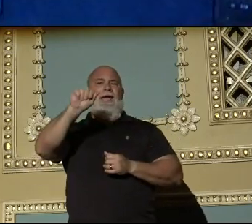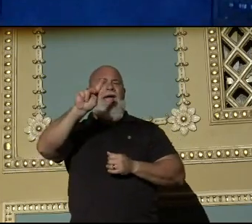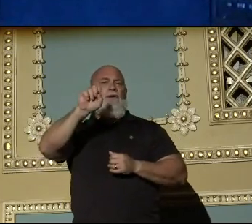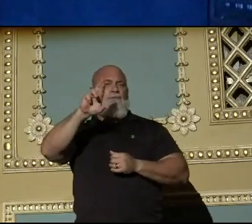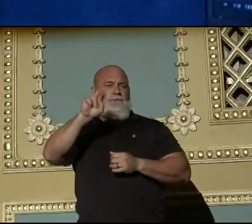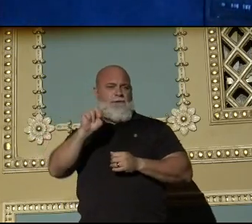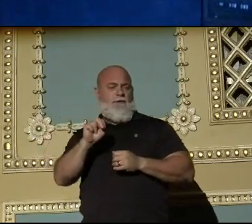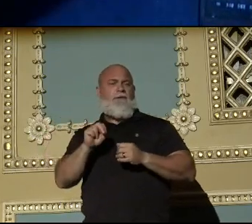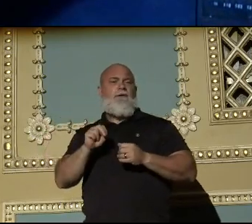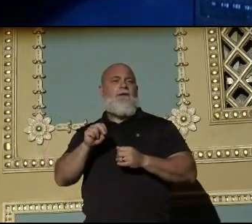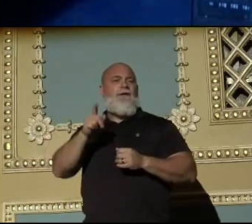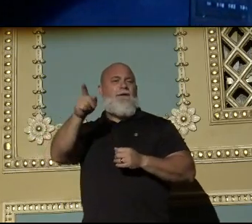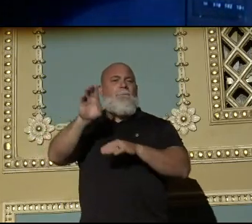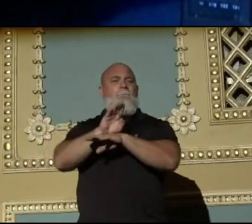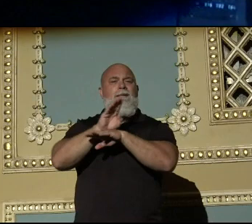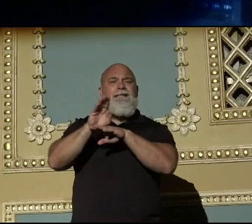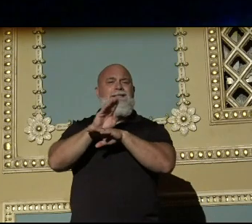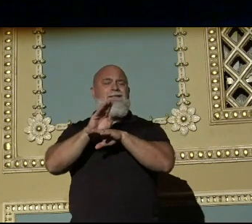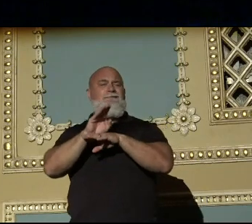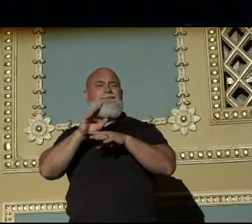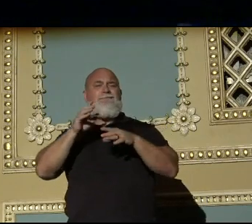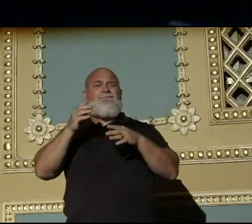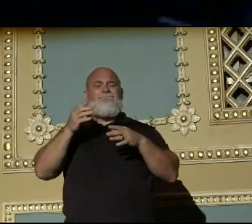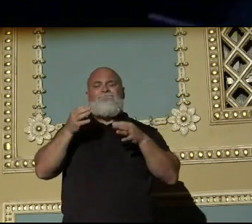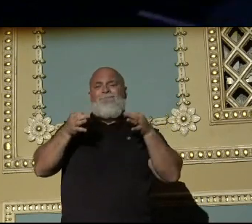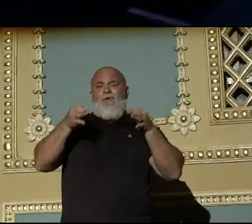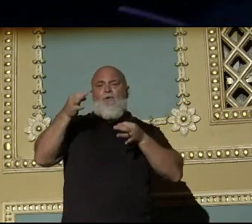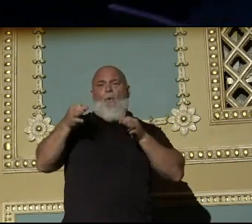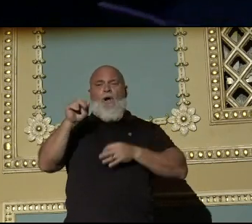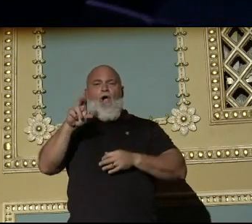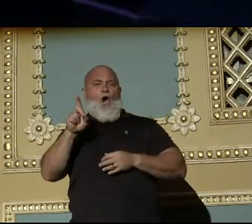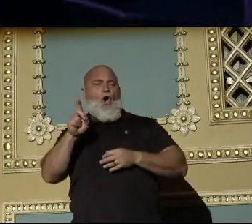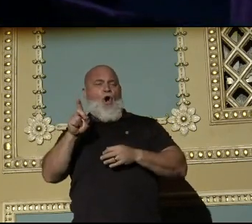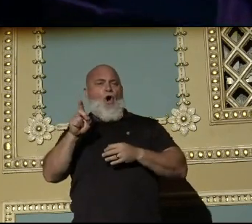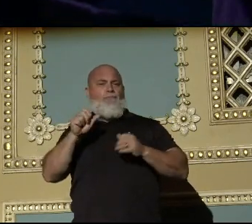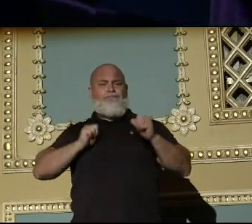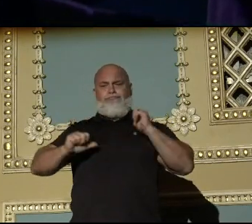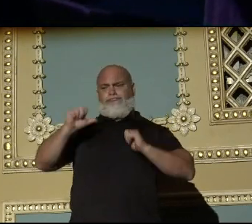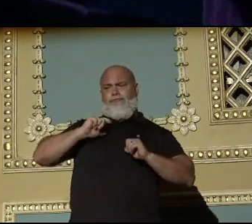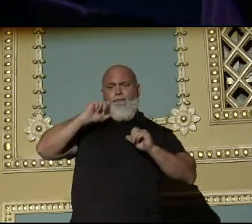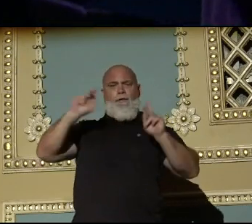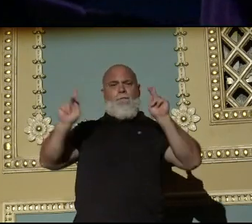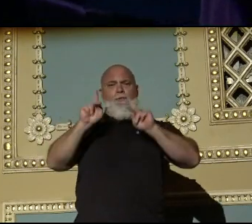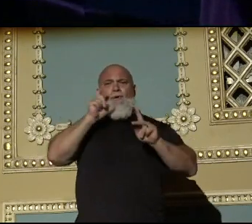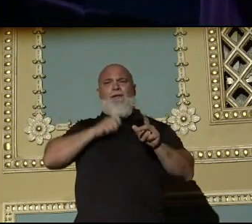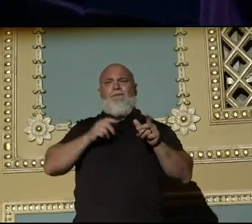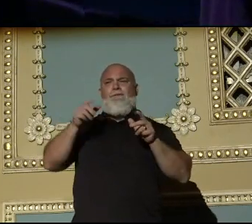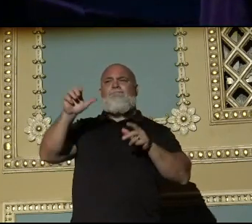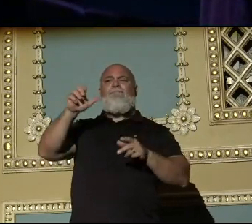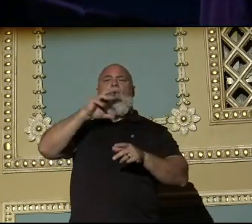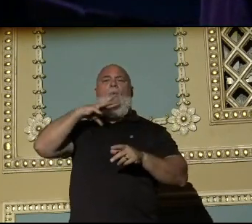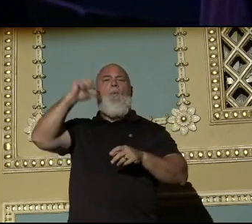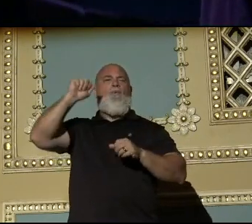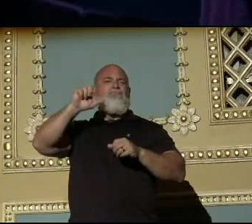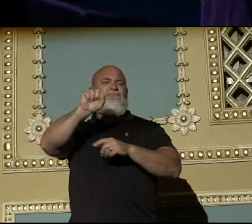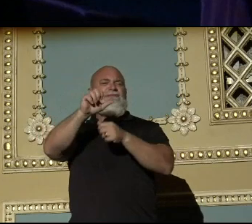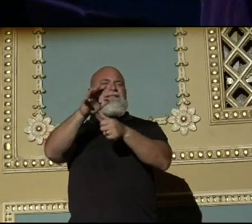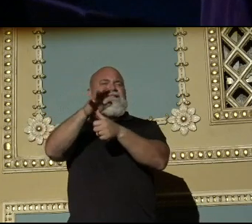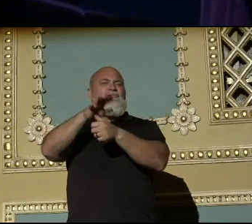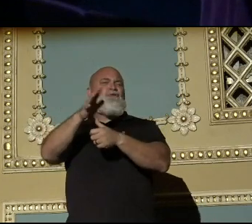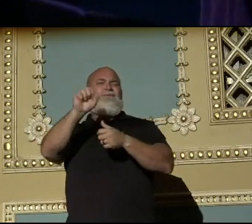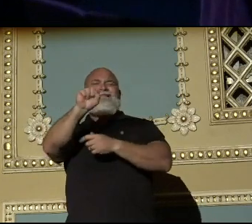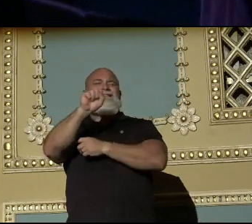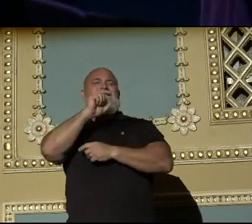Anderson, was busy putting together courtyard performances for people who live in senior facilities around the